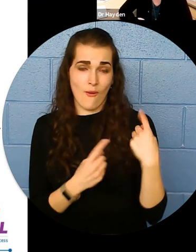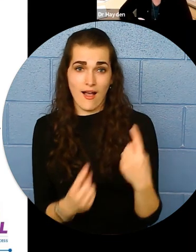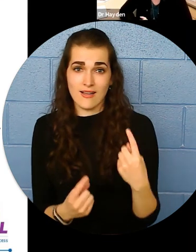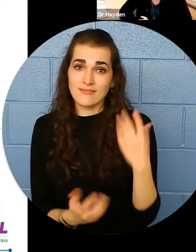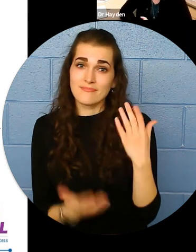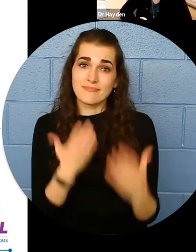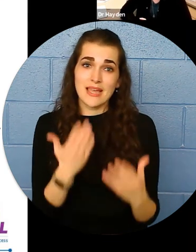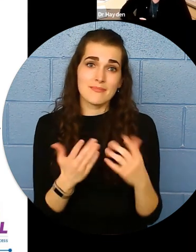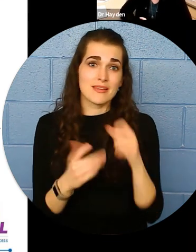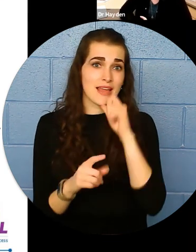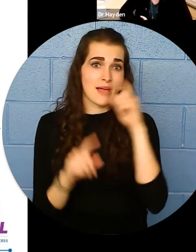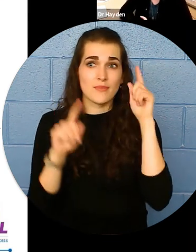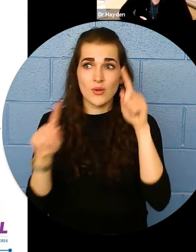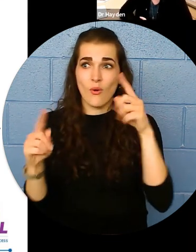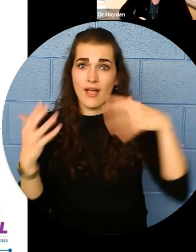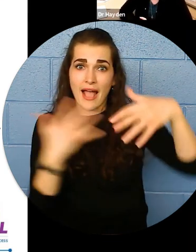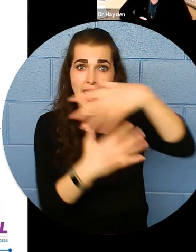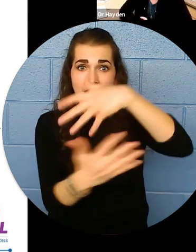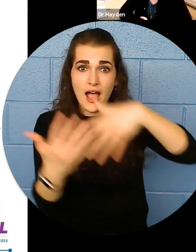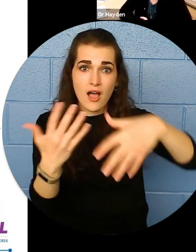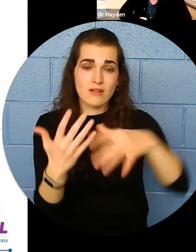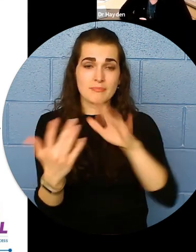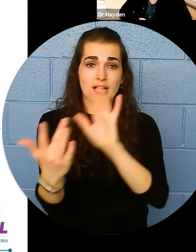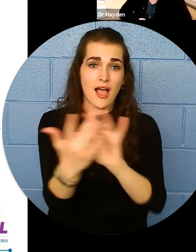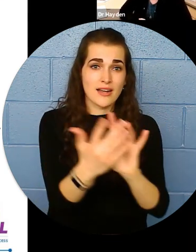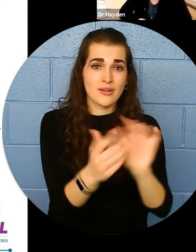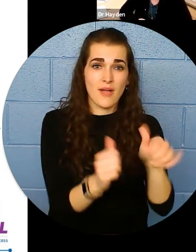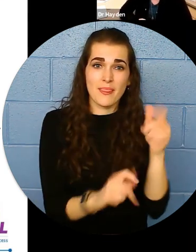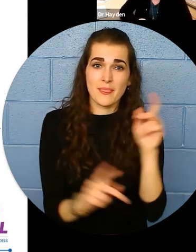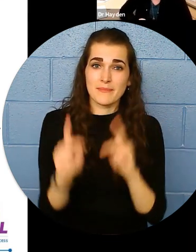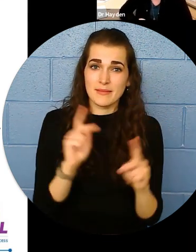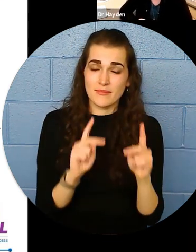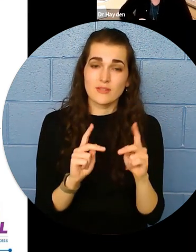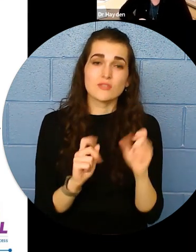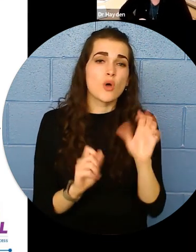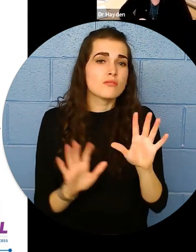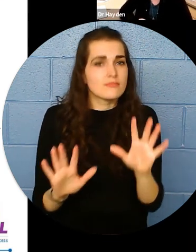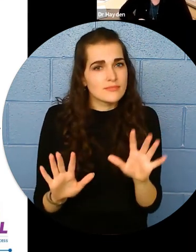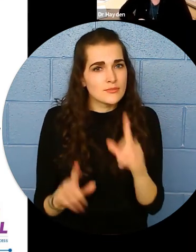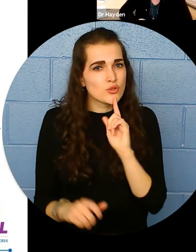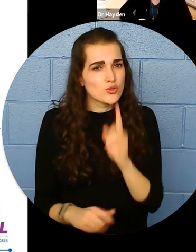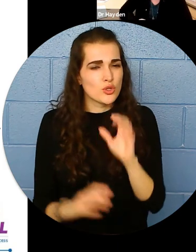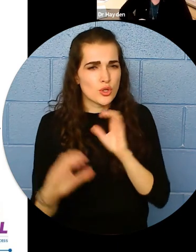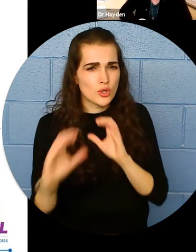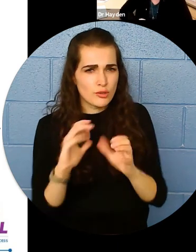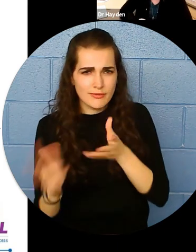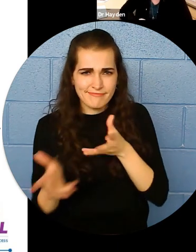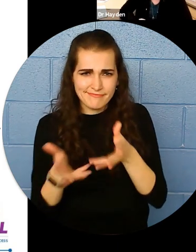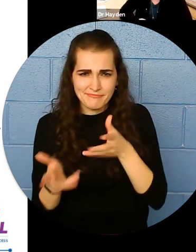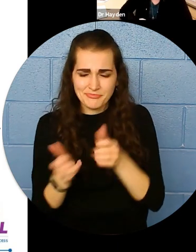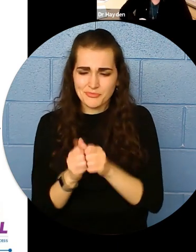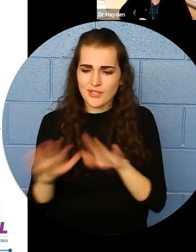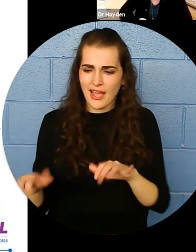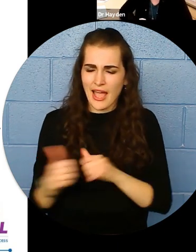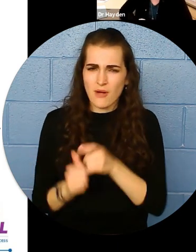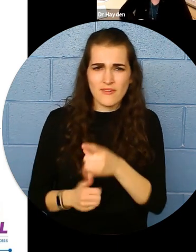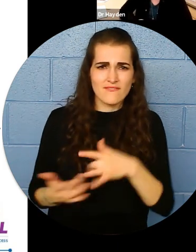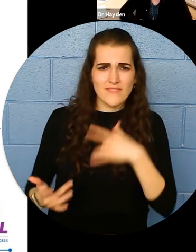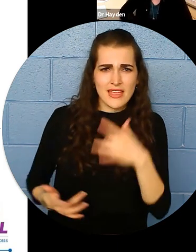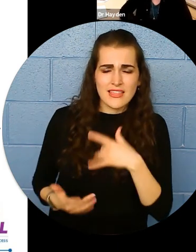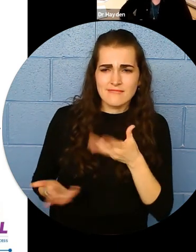may not have been going out as much and being in contact with other people. So just make sure you're communicating with your child about how they are